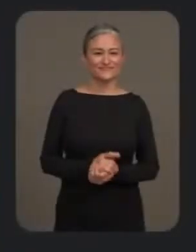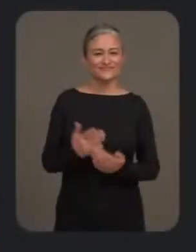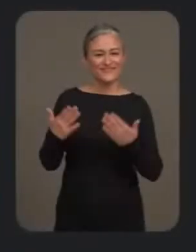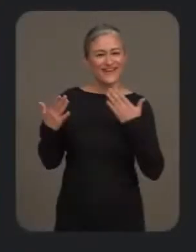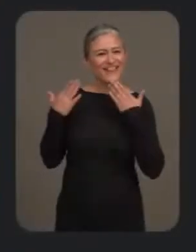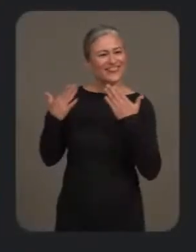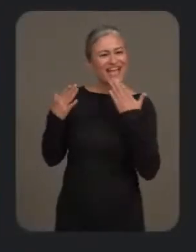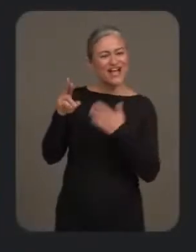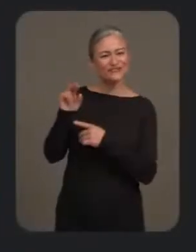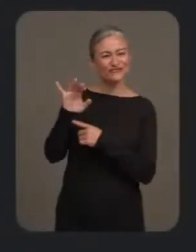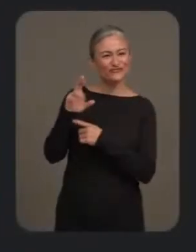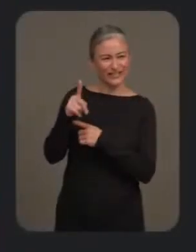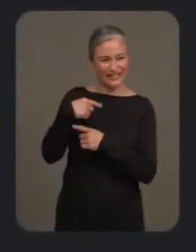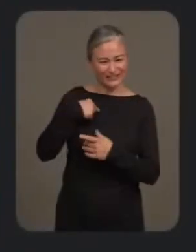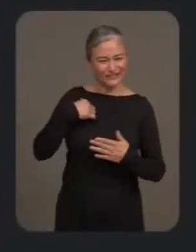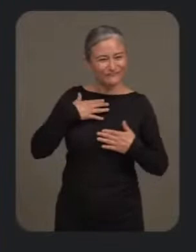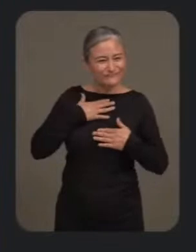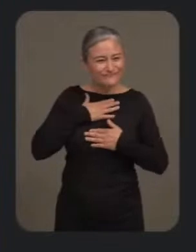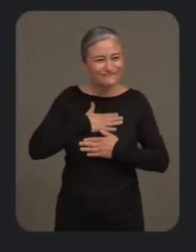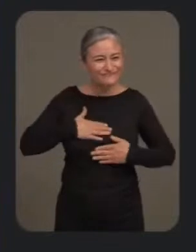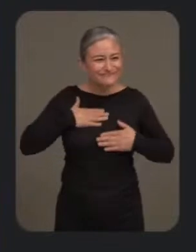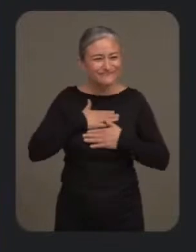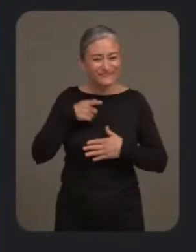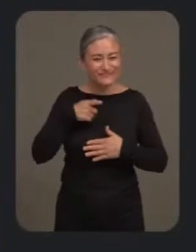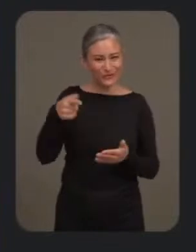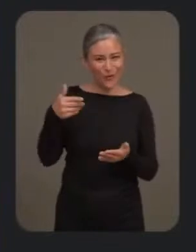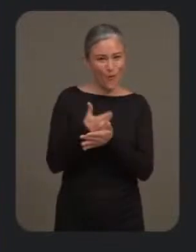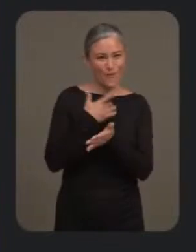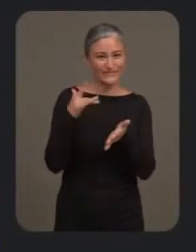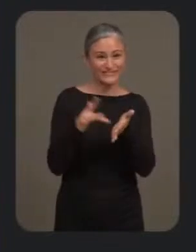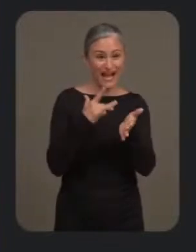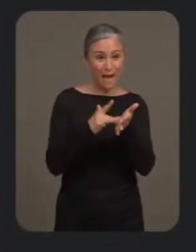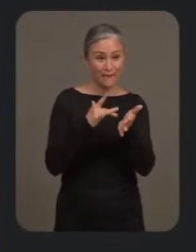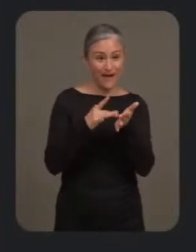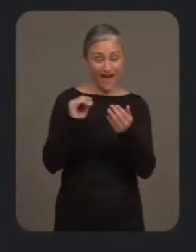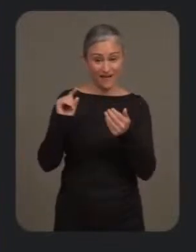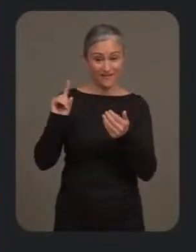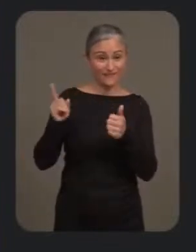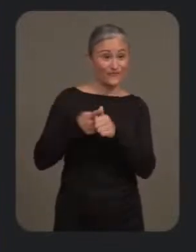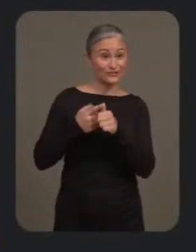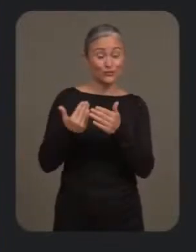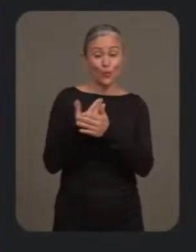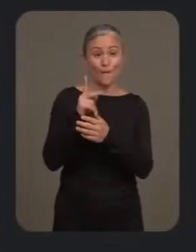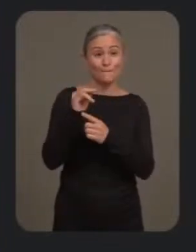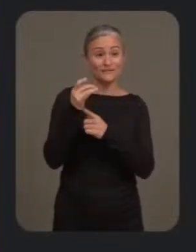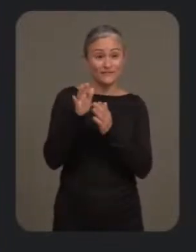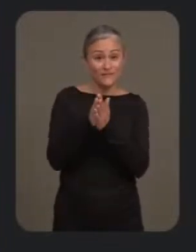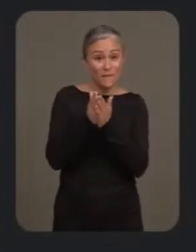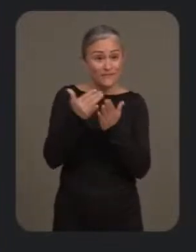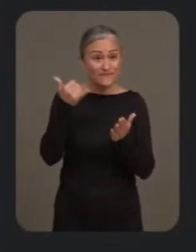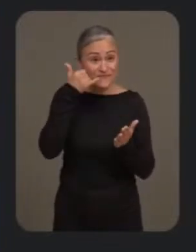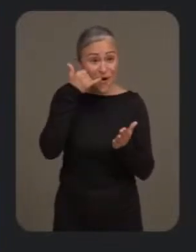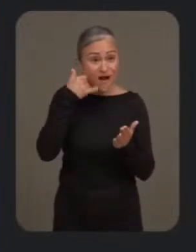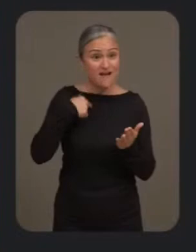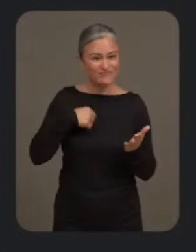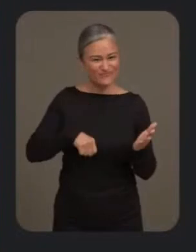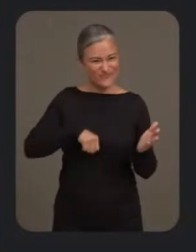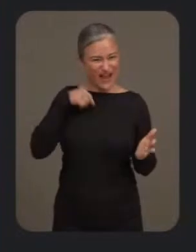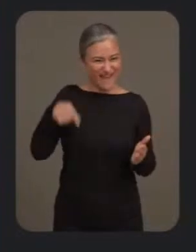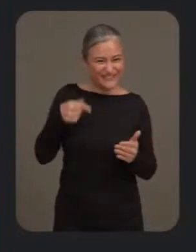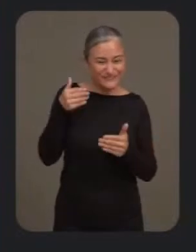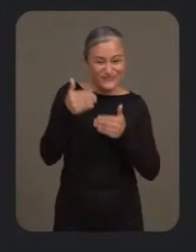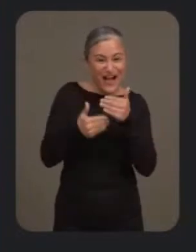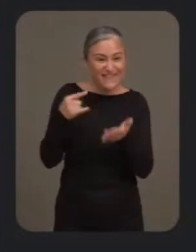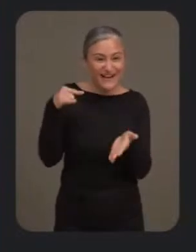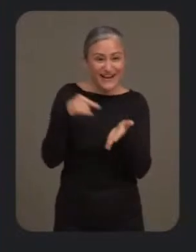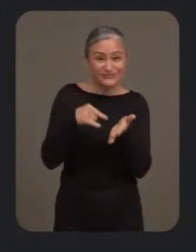Thanks, Rick. I'm really enjoying the new tablet and the first Pixel foldable phone, and I'm proud of the progress Android is driving across